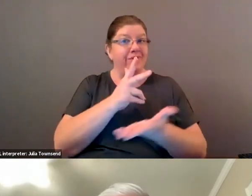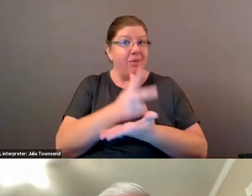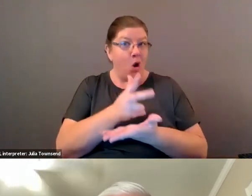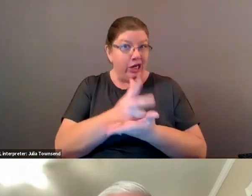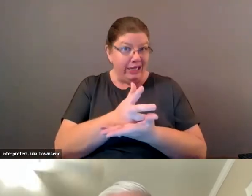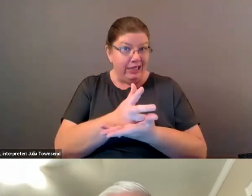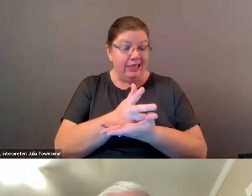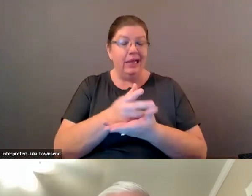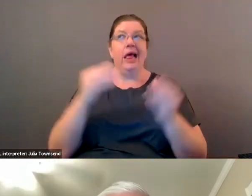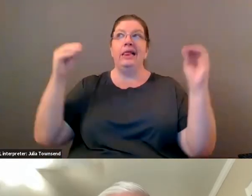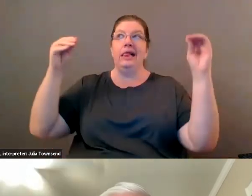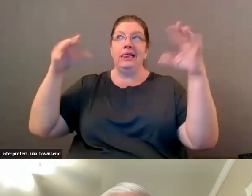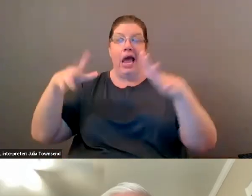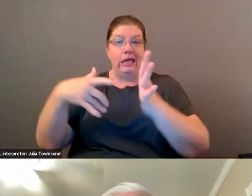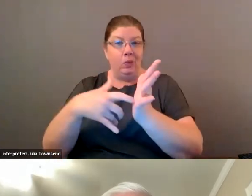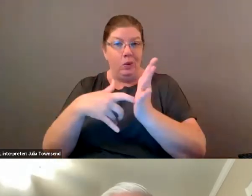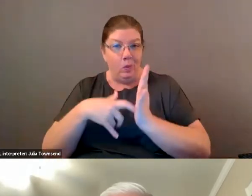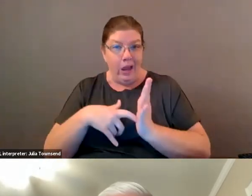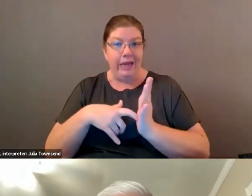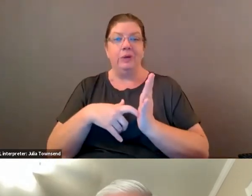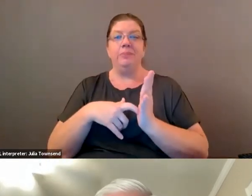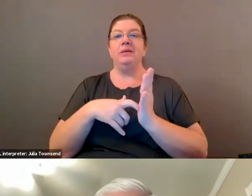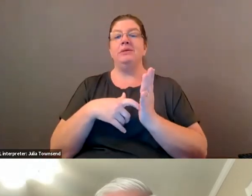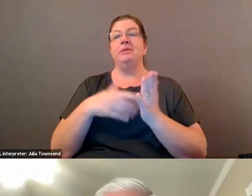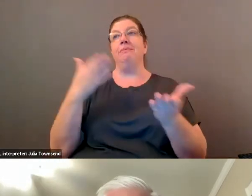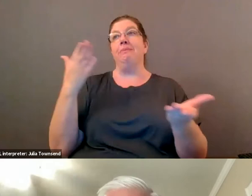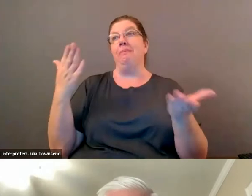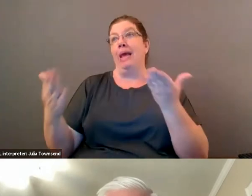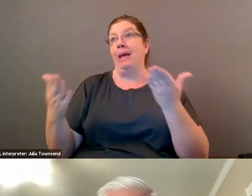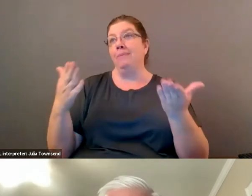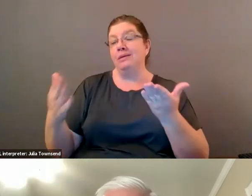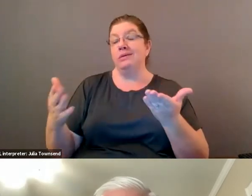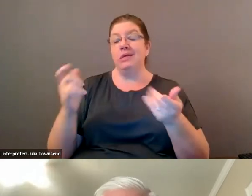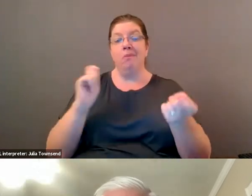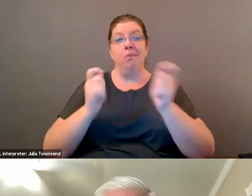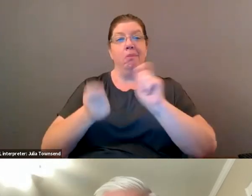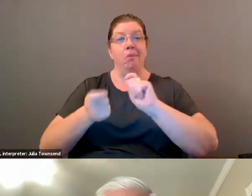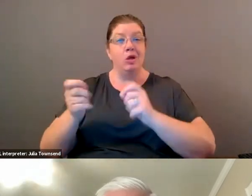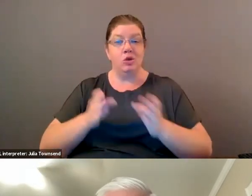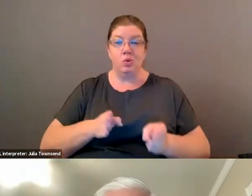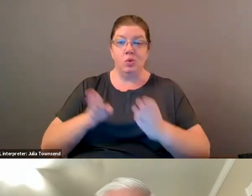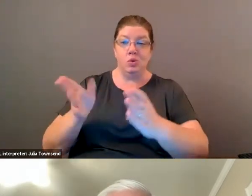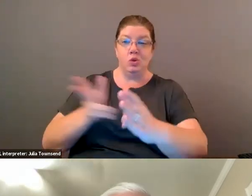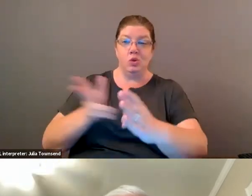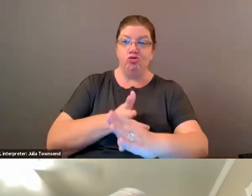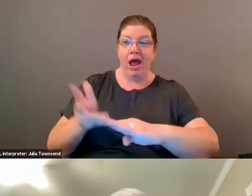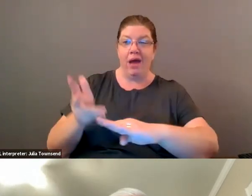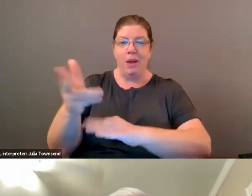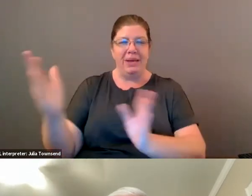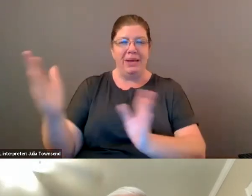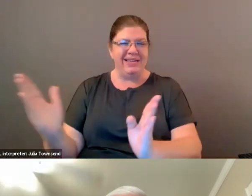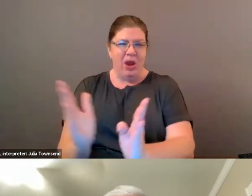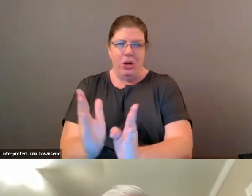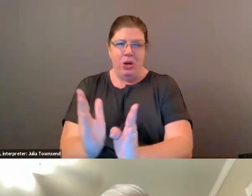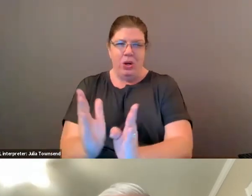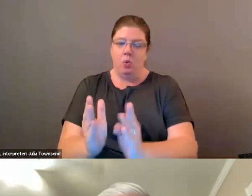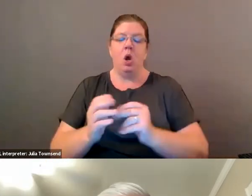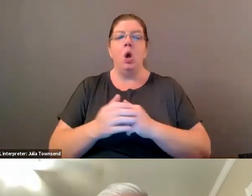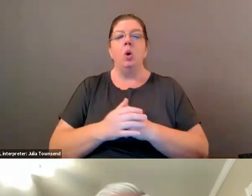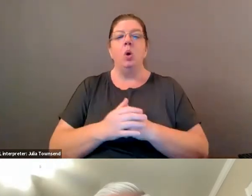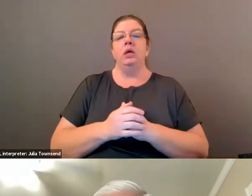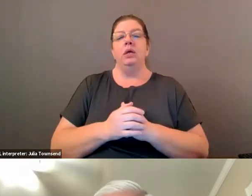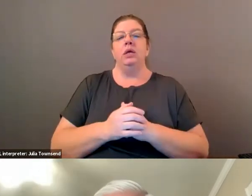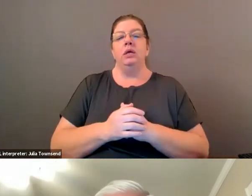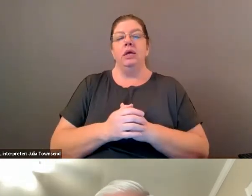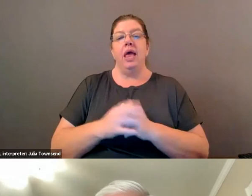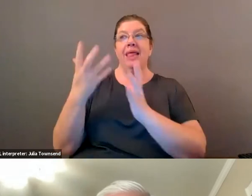the lighting requirements, maybe some alterations to the driveway because it's very narrow. And also the